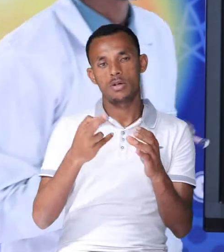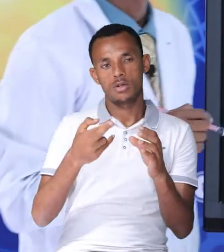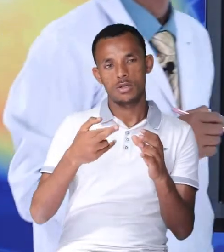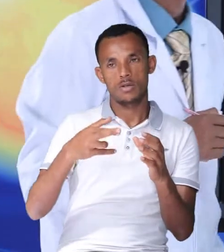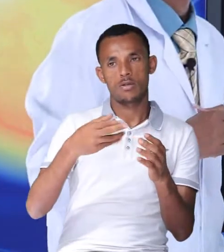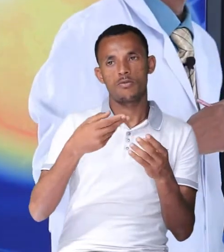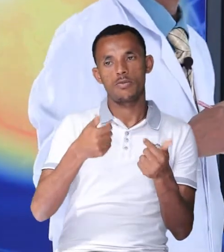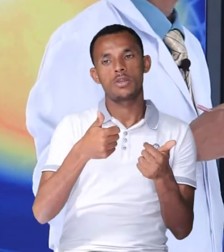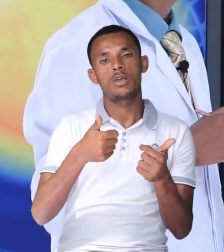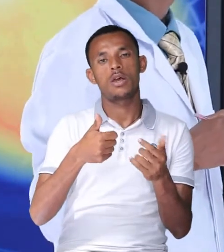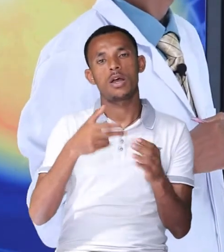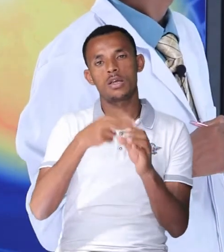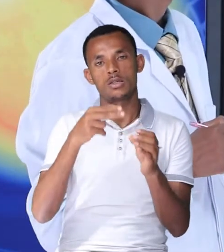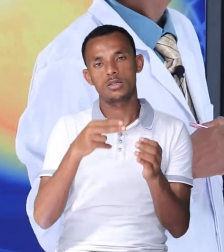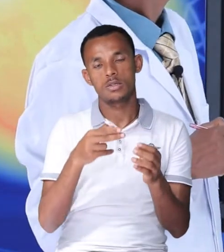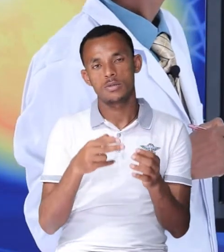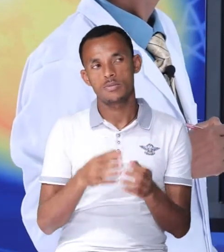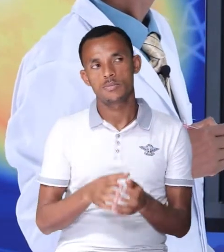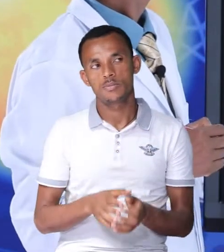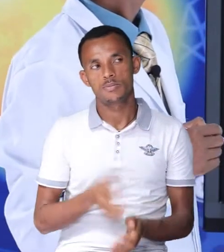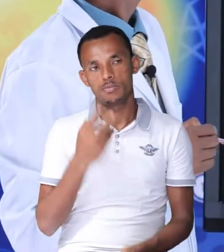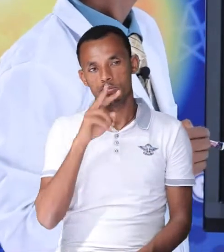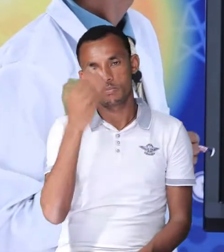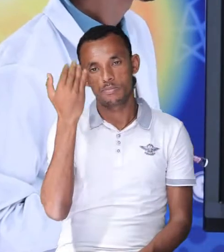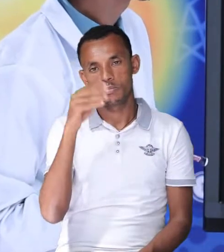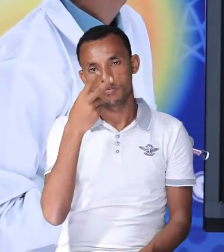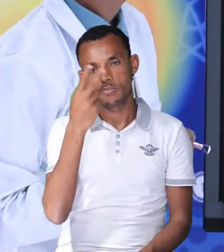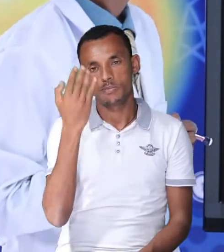forces that we have seen.